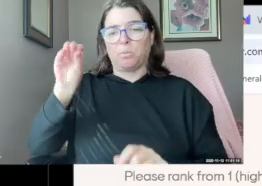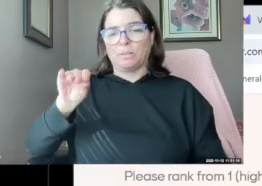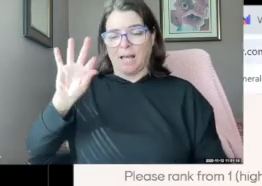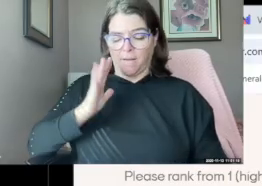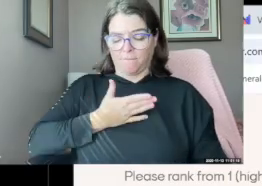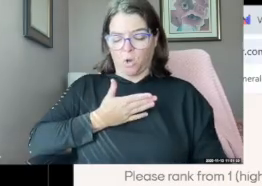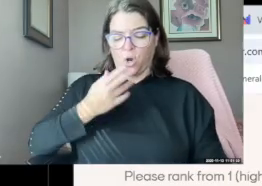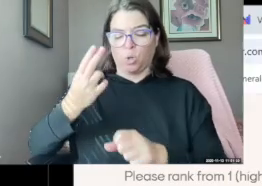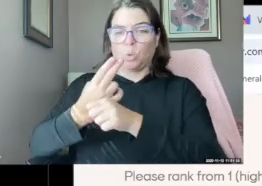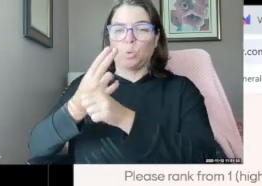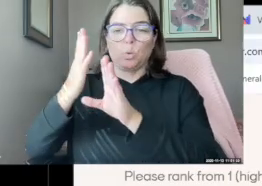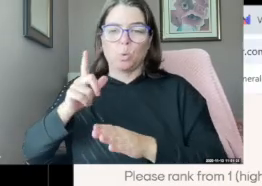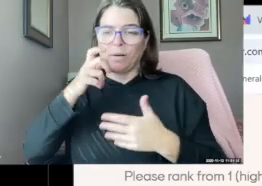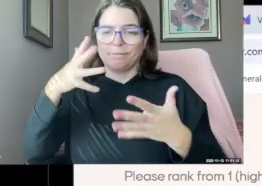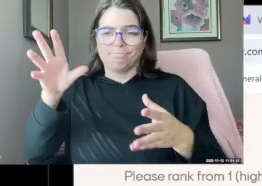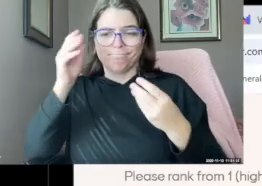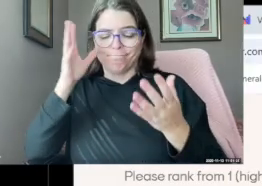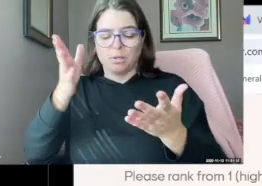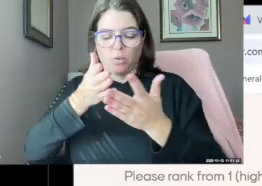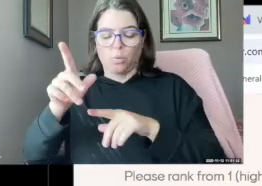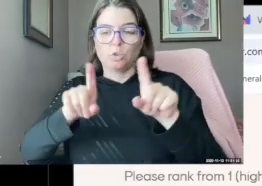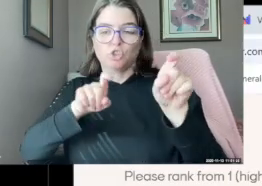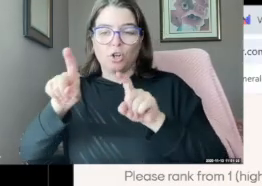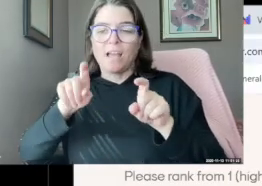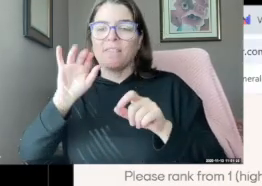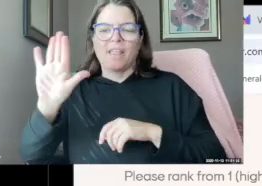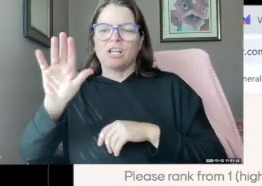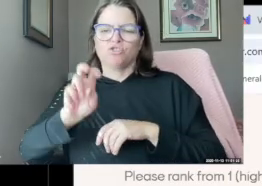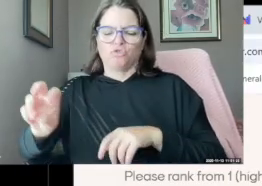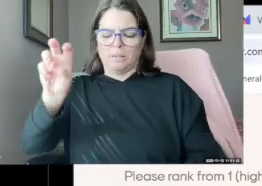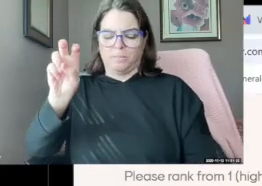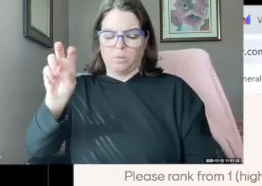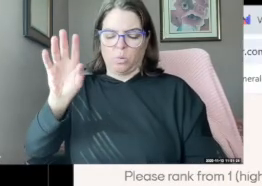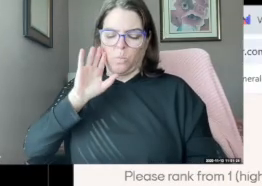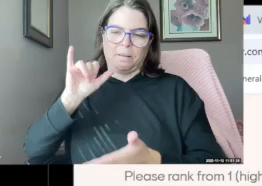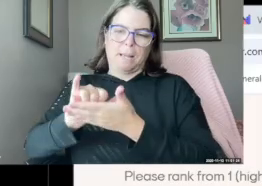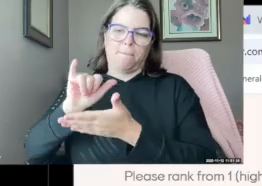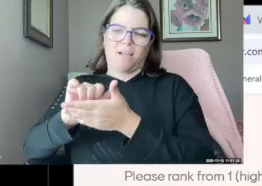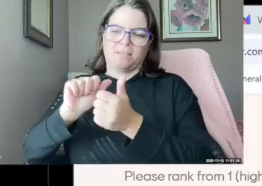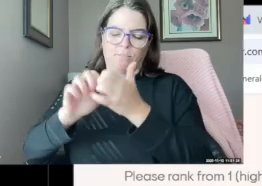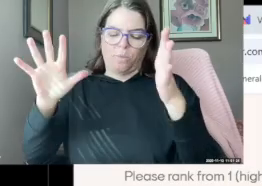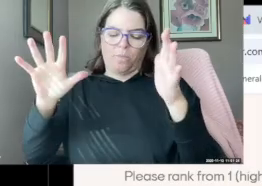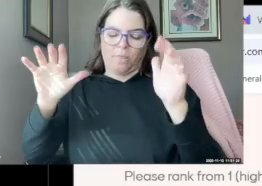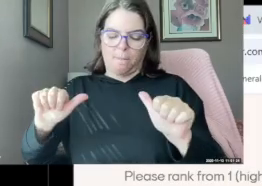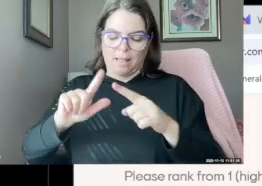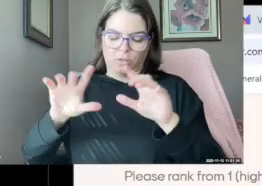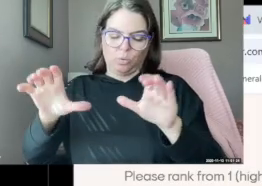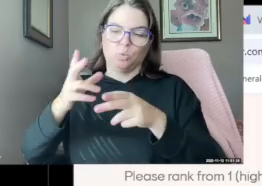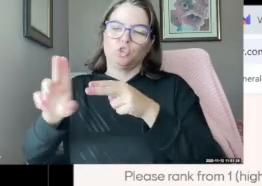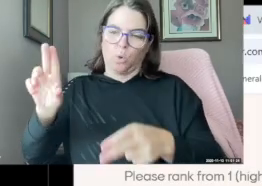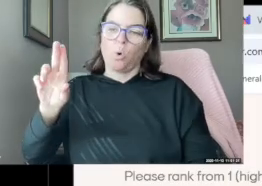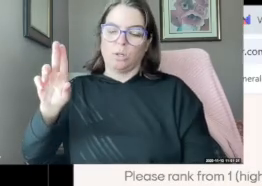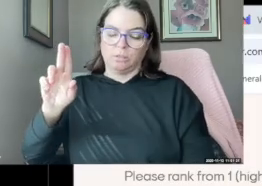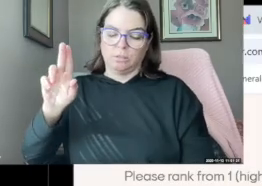health. I will just also say lastly that there's a significant percent of our users who have told us